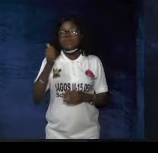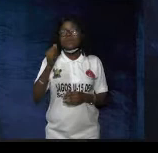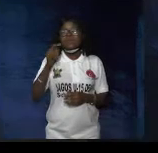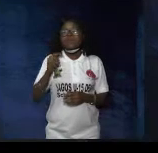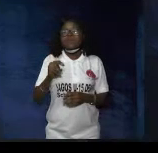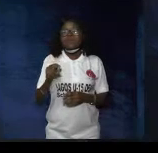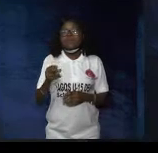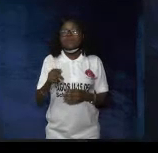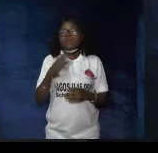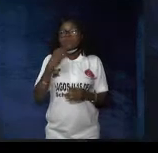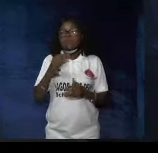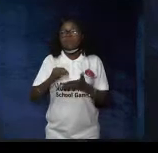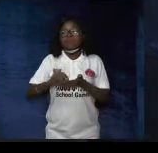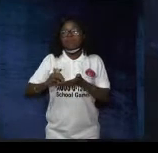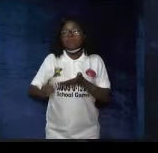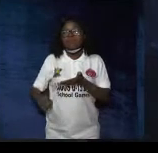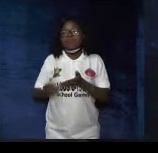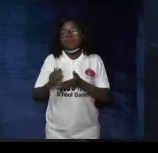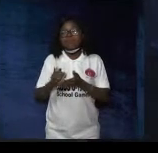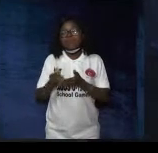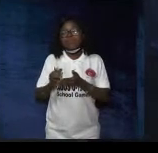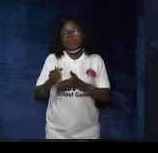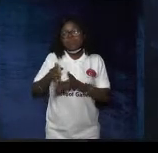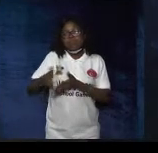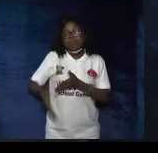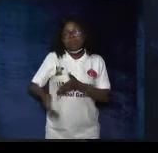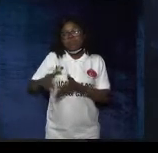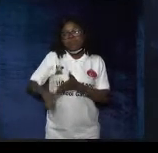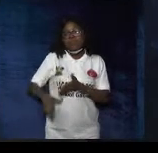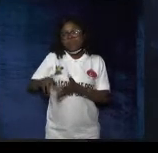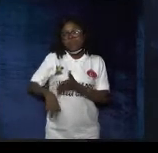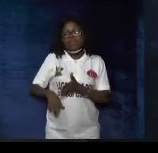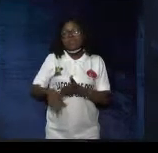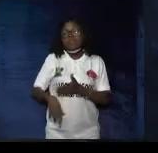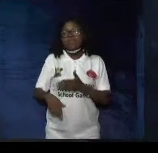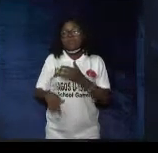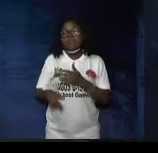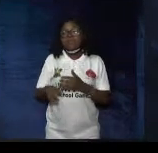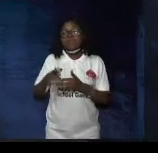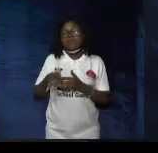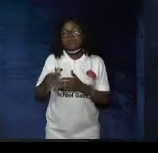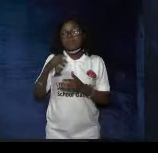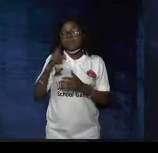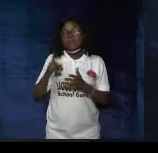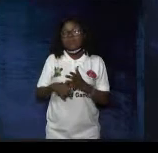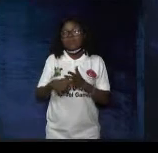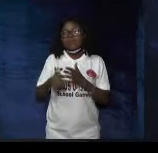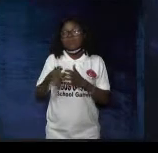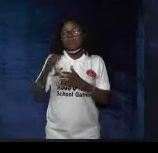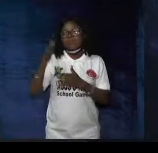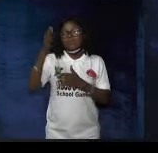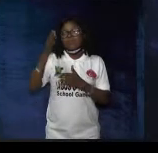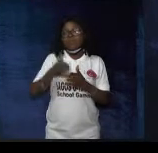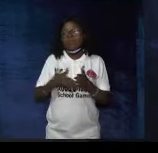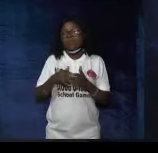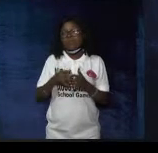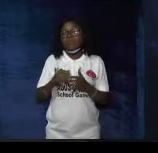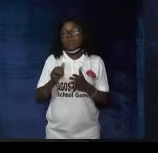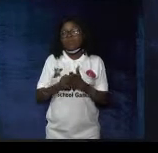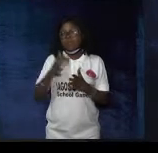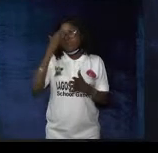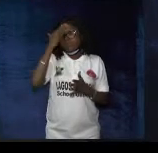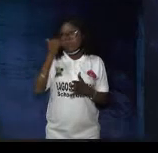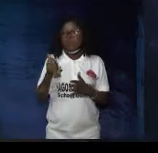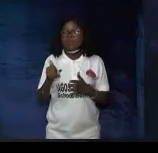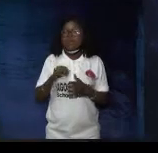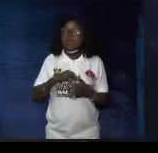you will see that there is an overlap, obviously. So they are not equal. So this is the only line of symmetry, this